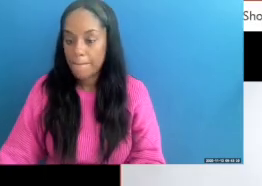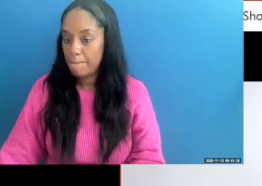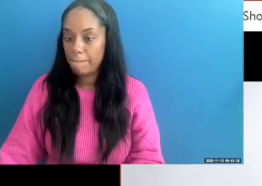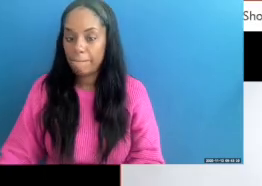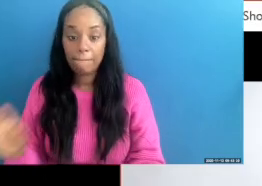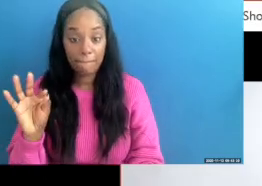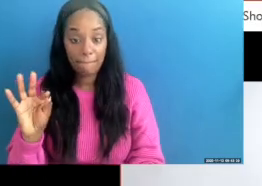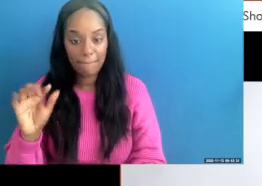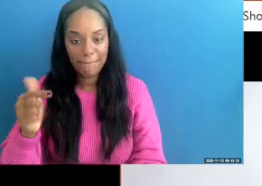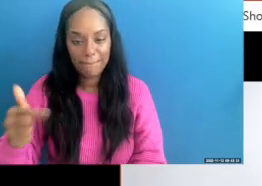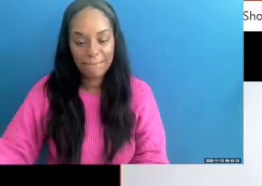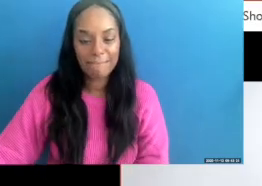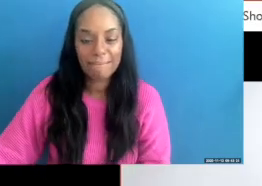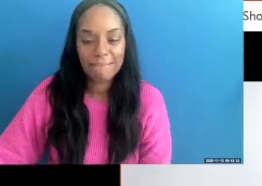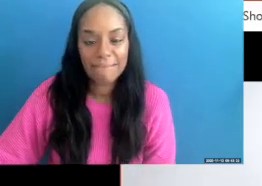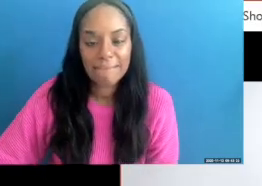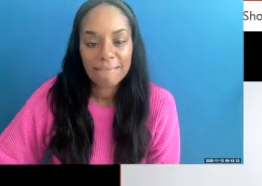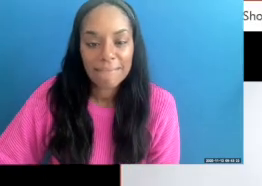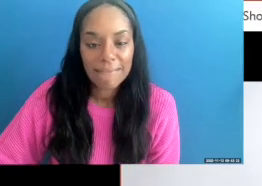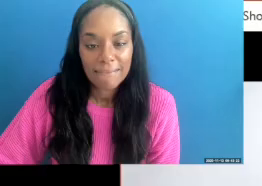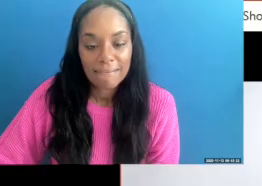Thank you, Chris. Can you guys hear me okay?